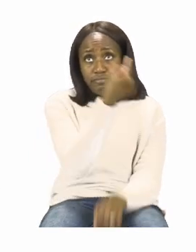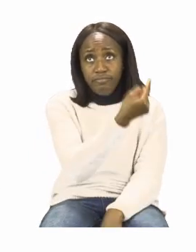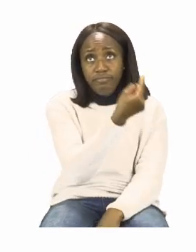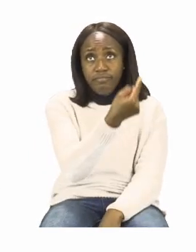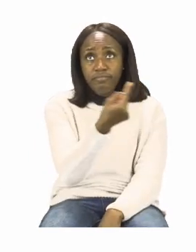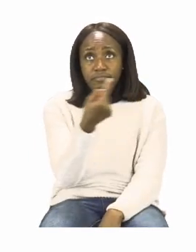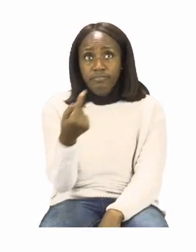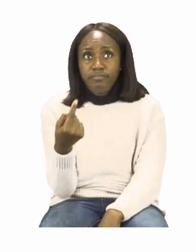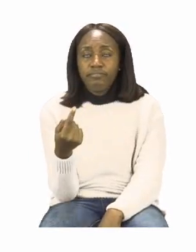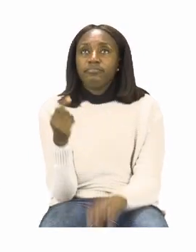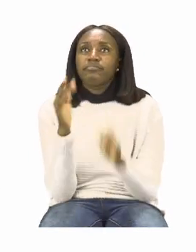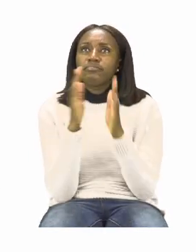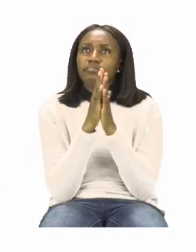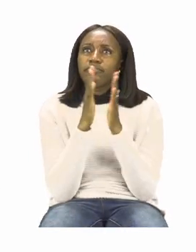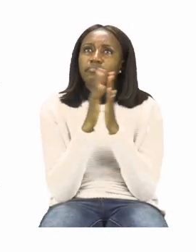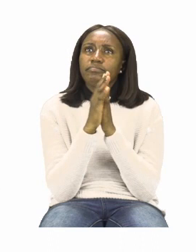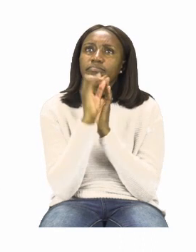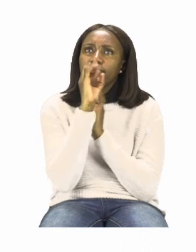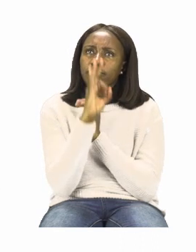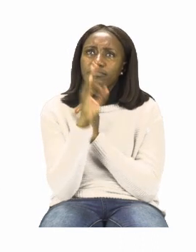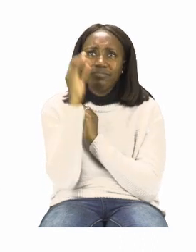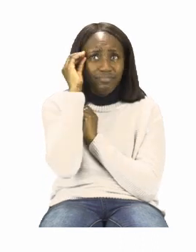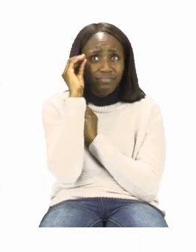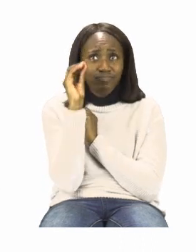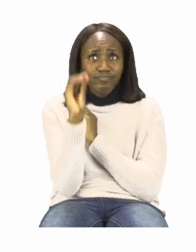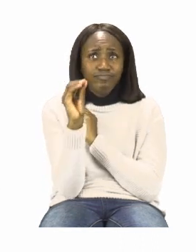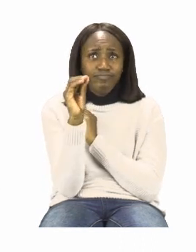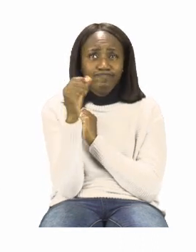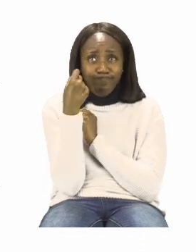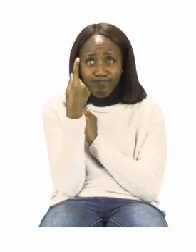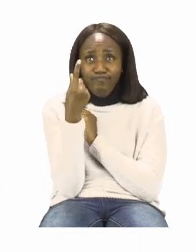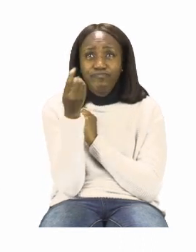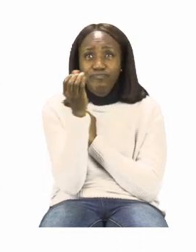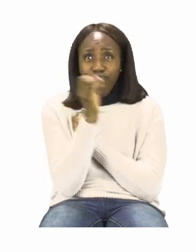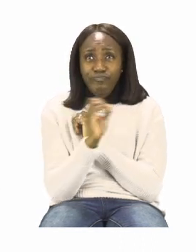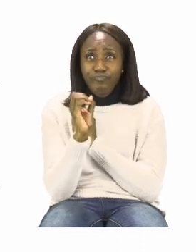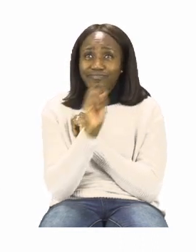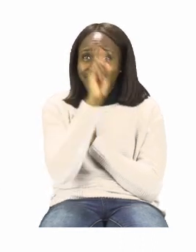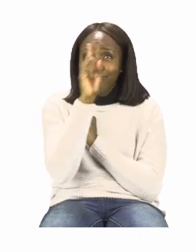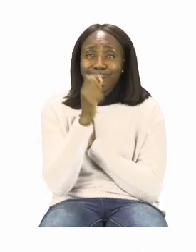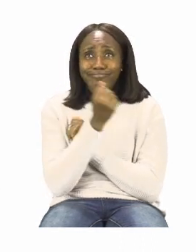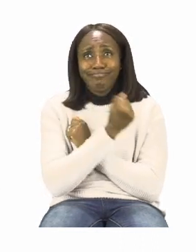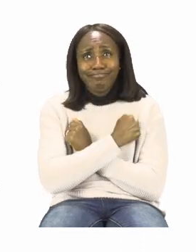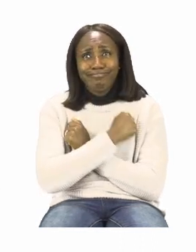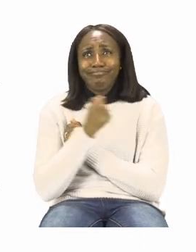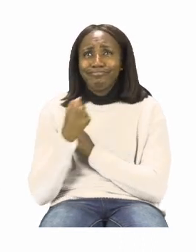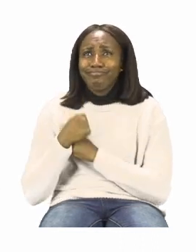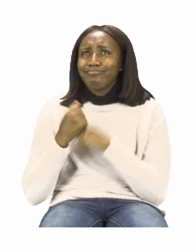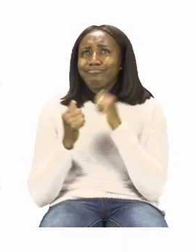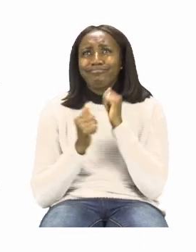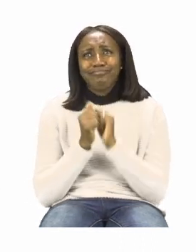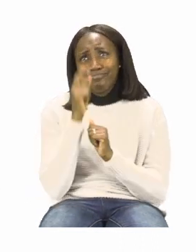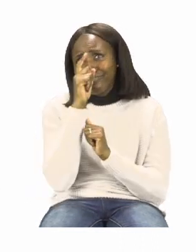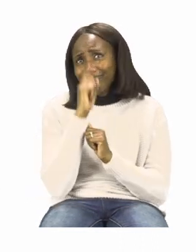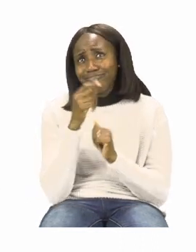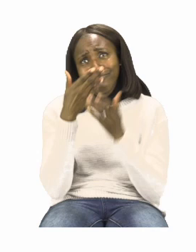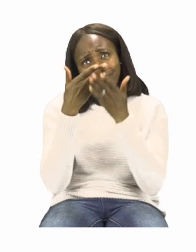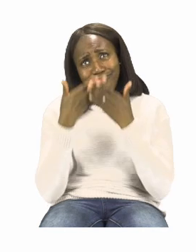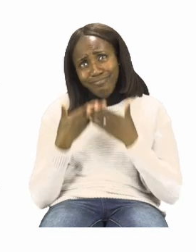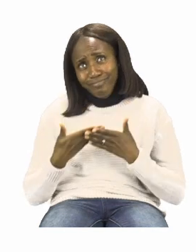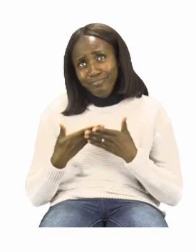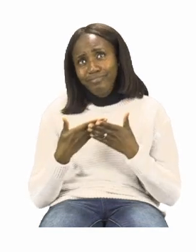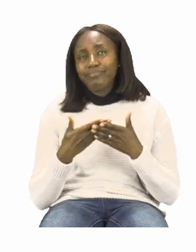everyone, if you have a problem or don't understand, you can ask a grown-up to help you.